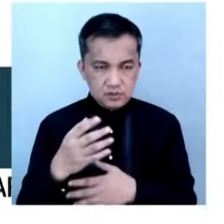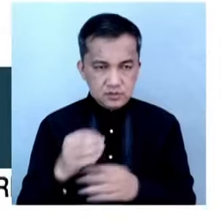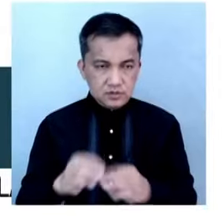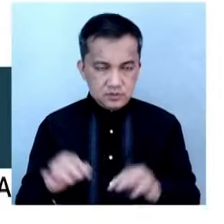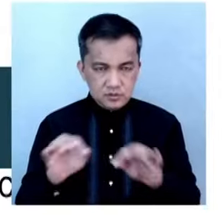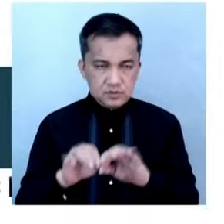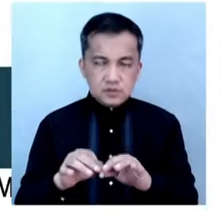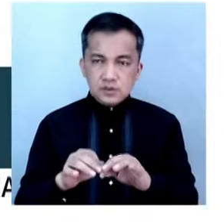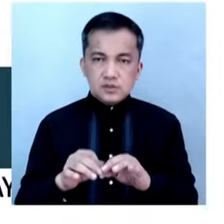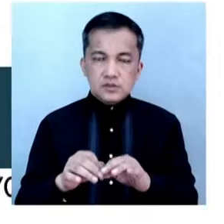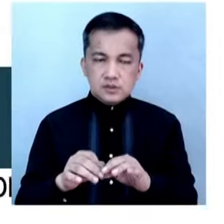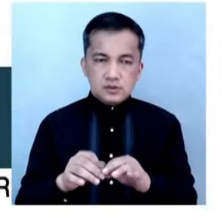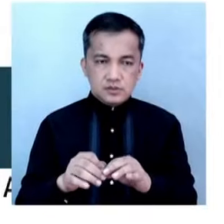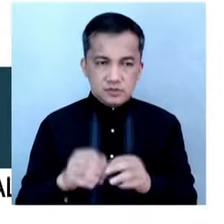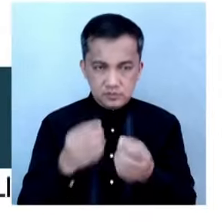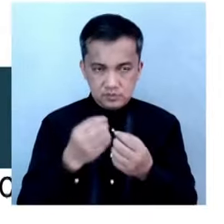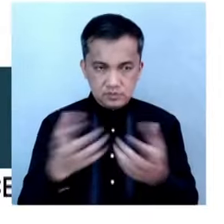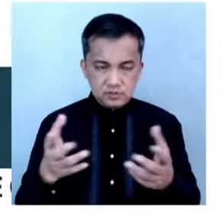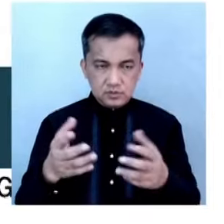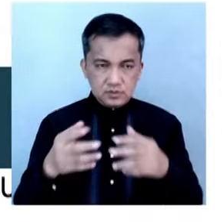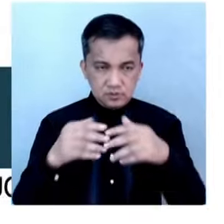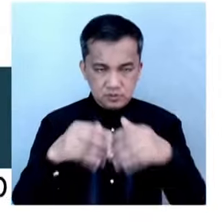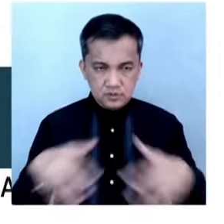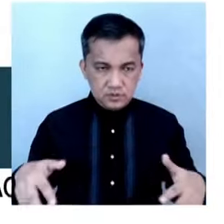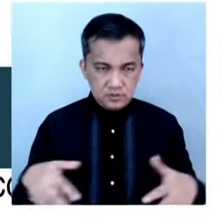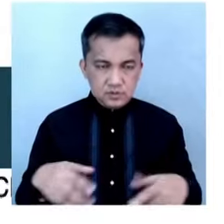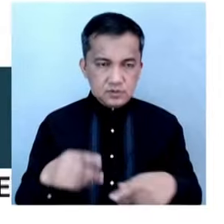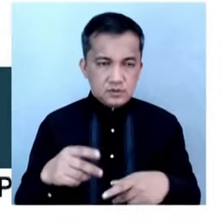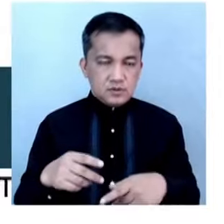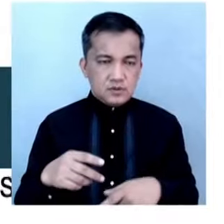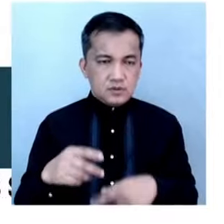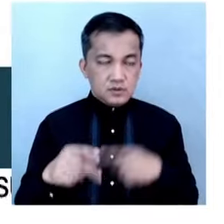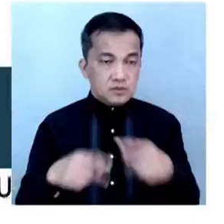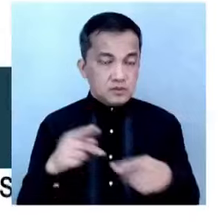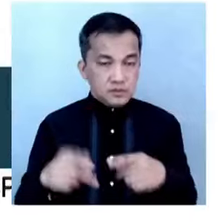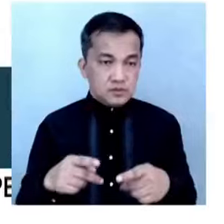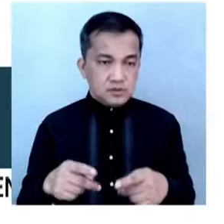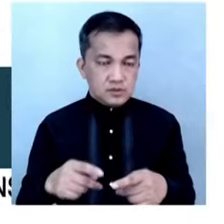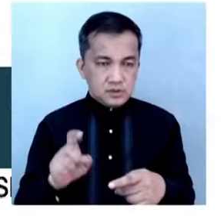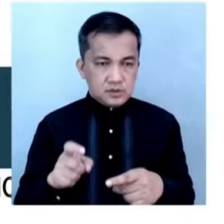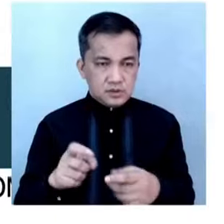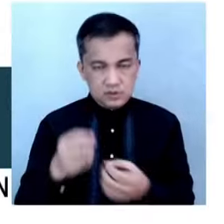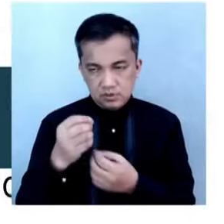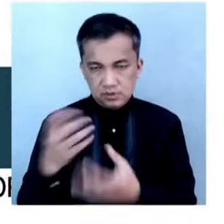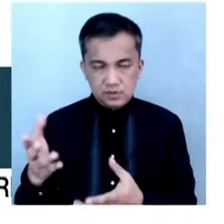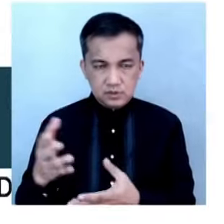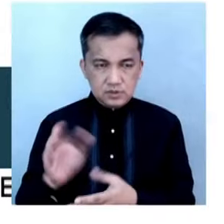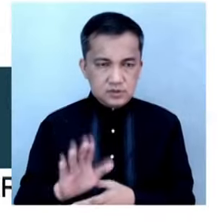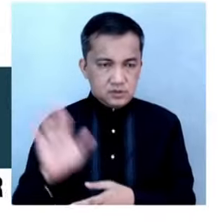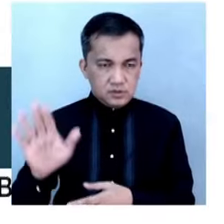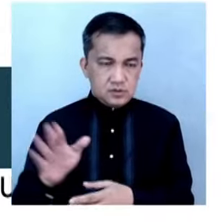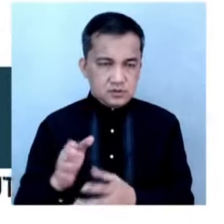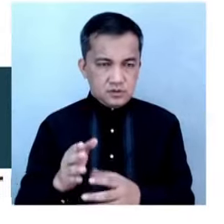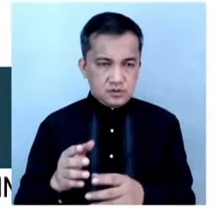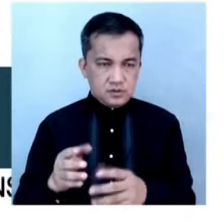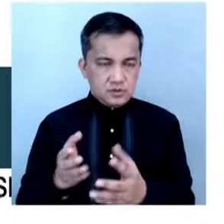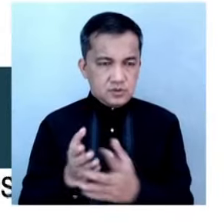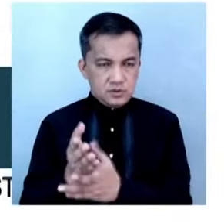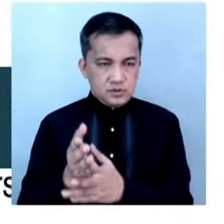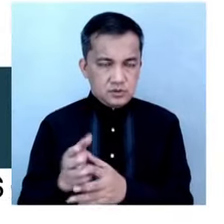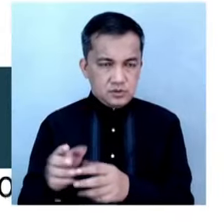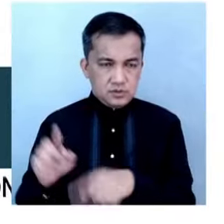kailangan pong malaman natin ng ating mga stakeholders, ng ating mga kababayan, agad naman po natin ipinararating to sa kanila through various means